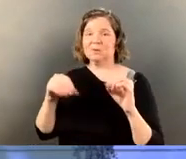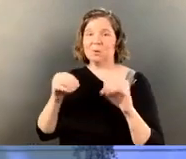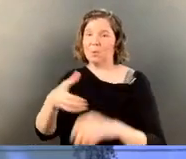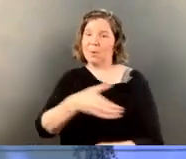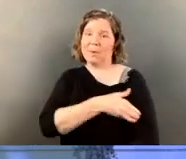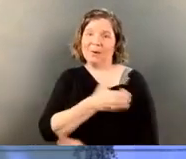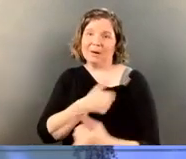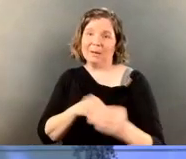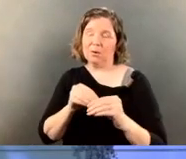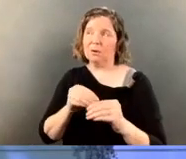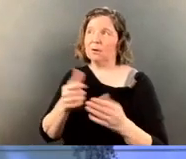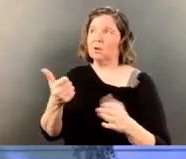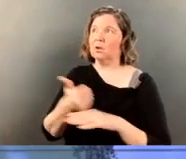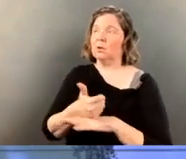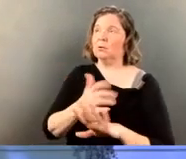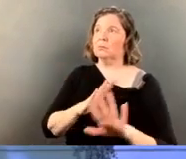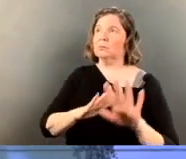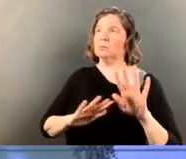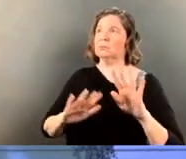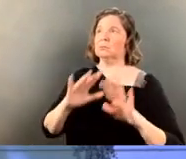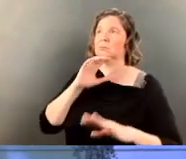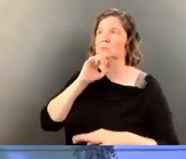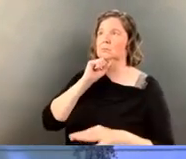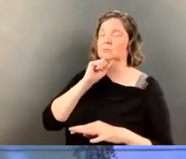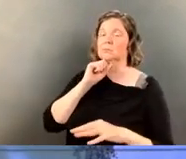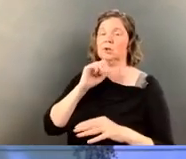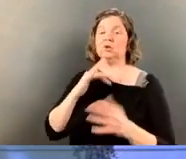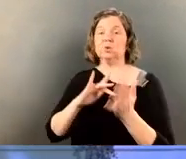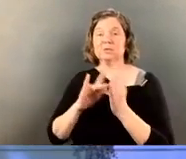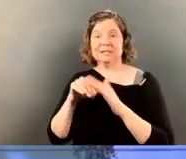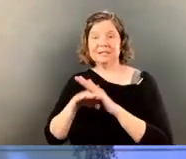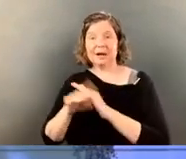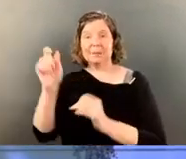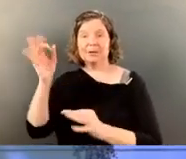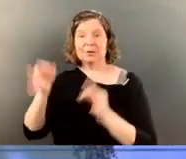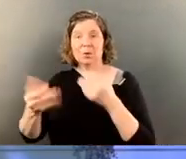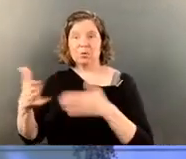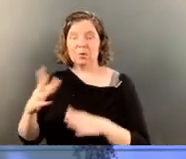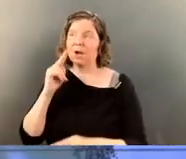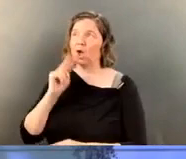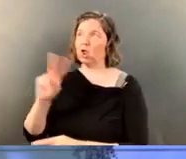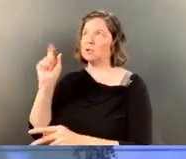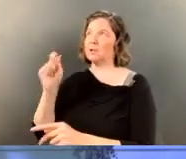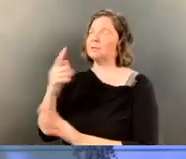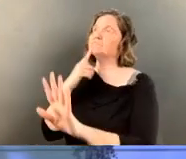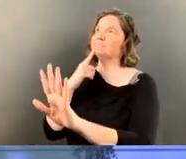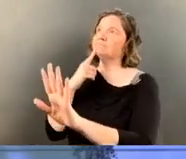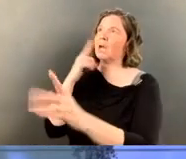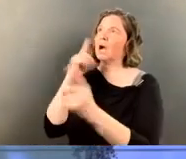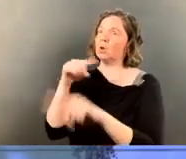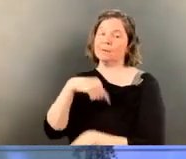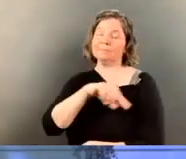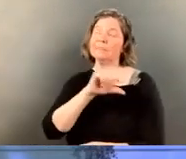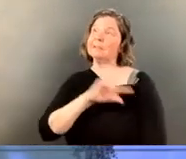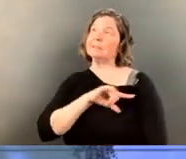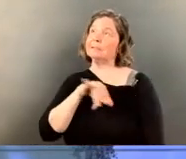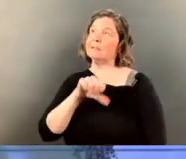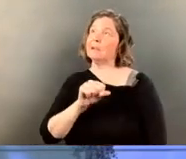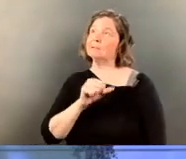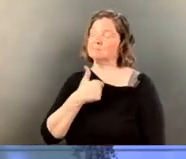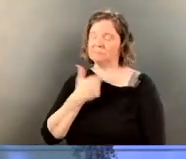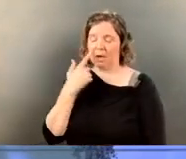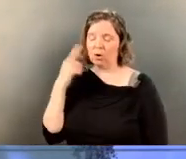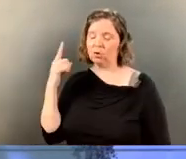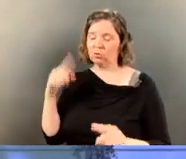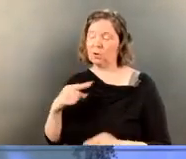See, Jesus comes into the courtroom and he looks at the judge and he says, listen, I agree they're guilty. And I